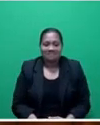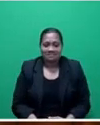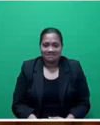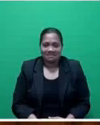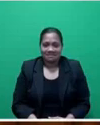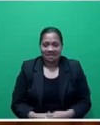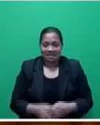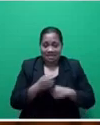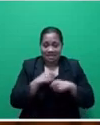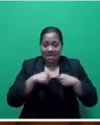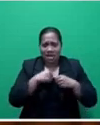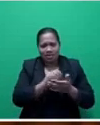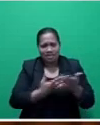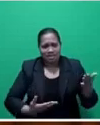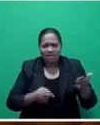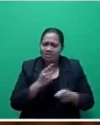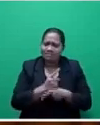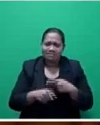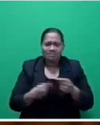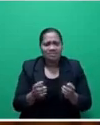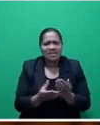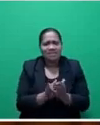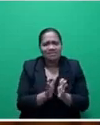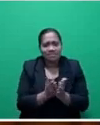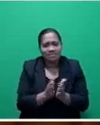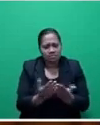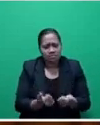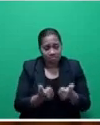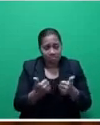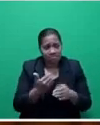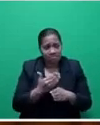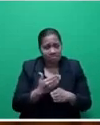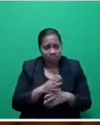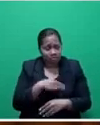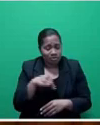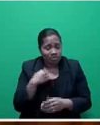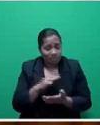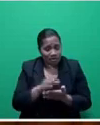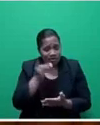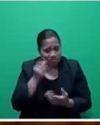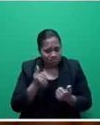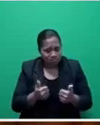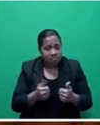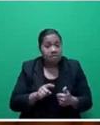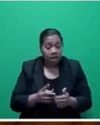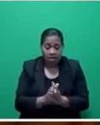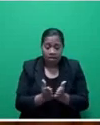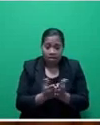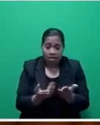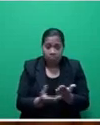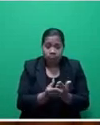in her statement, she mentioned about the handbook, which is a good initiative by the Ministry of Education. But that handbook alone cannot